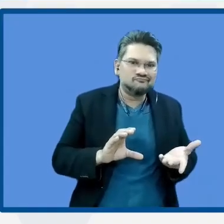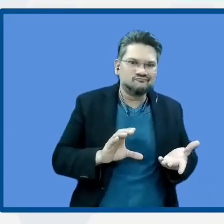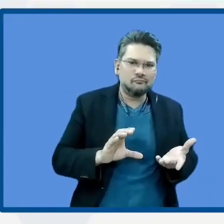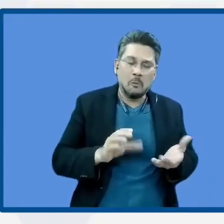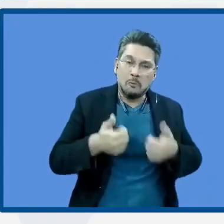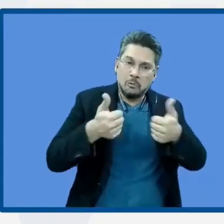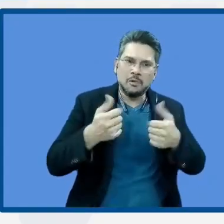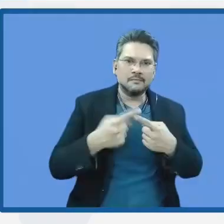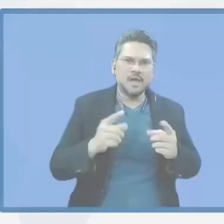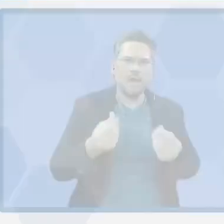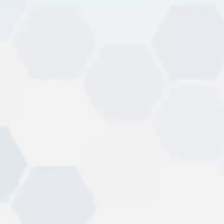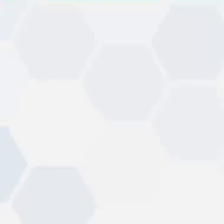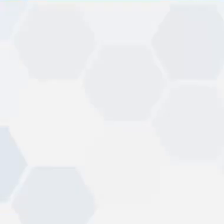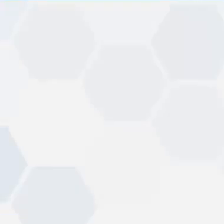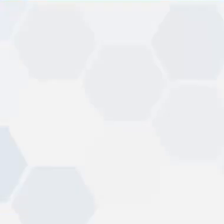Andrew,